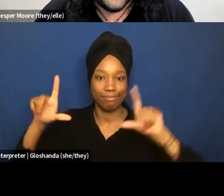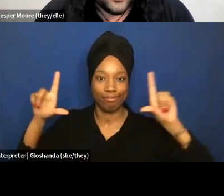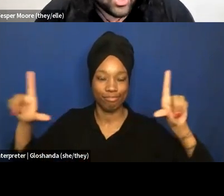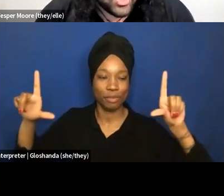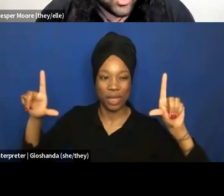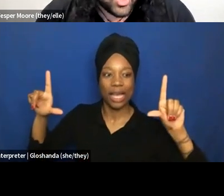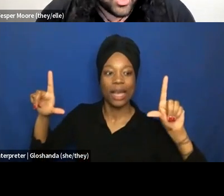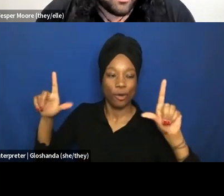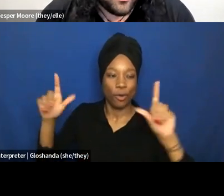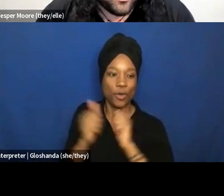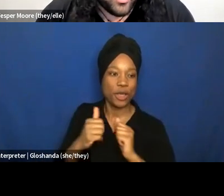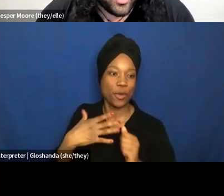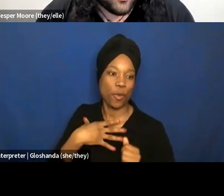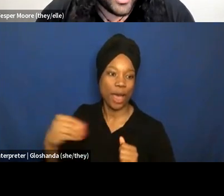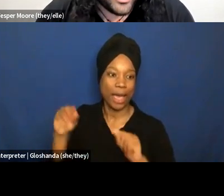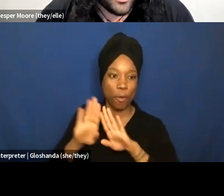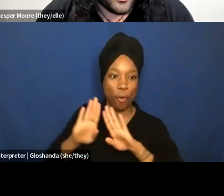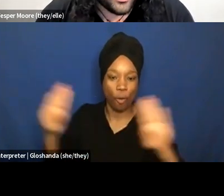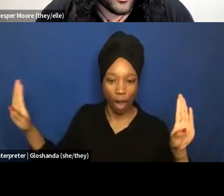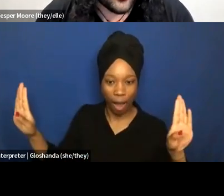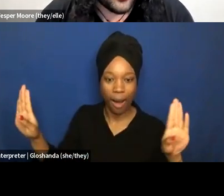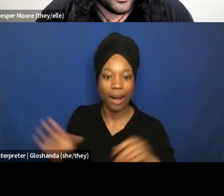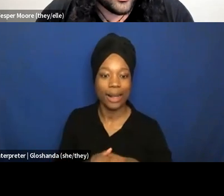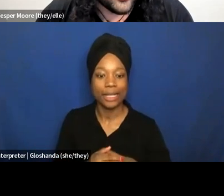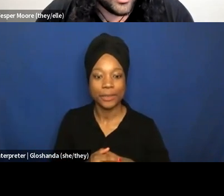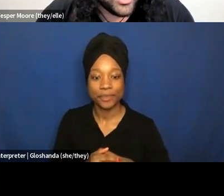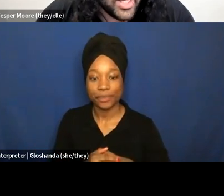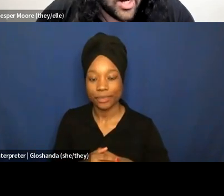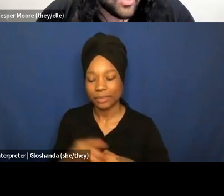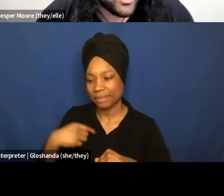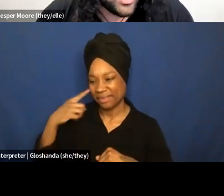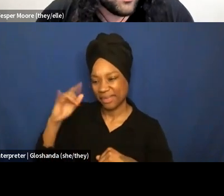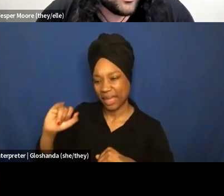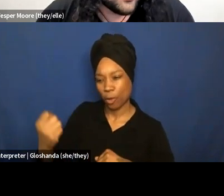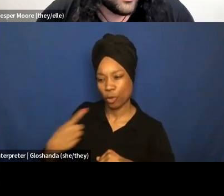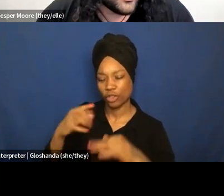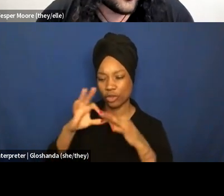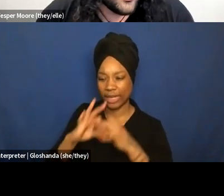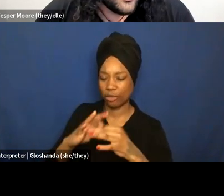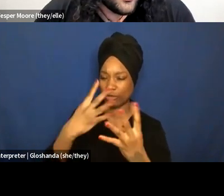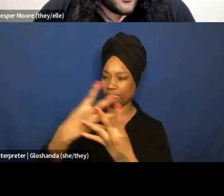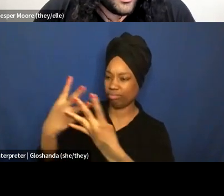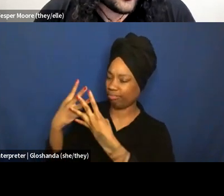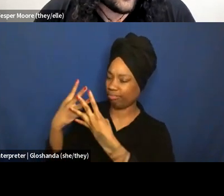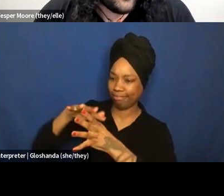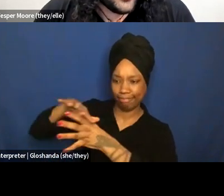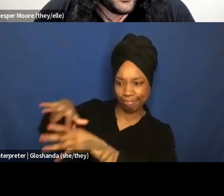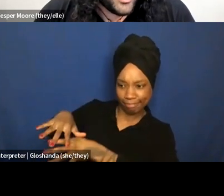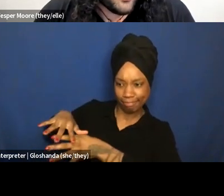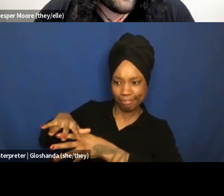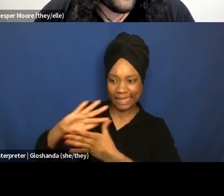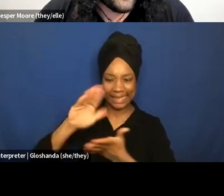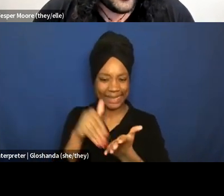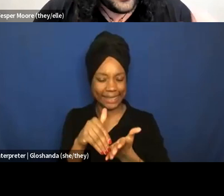And I think to just start up right there with that question on decarcerating care and what that means to me is, it's